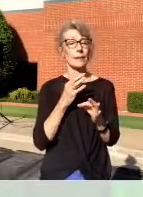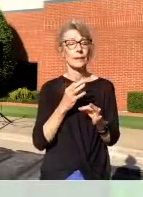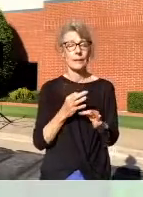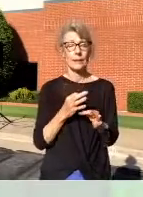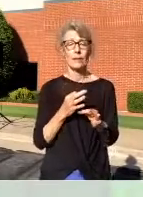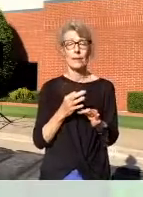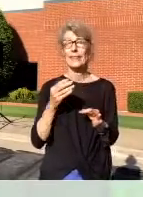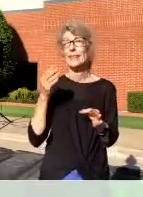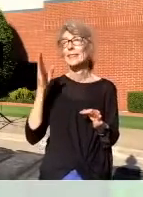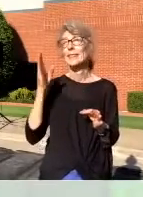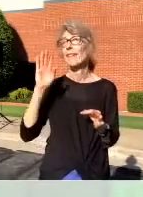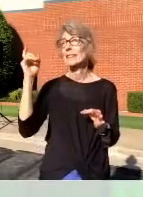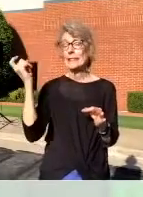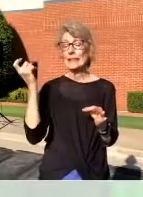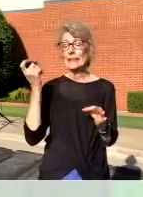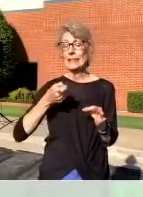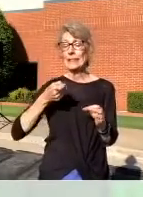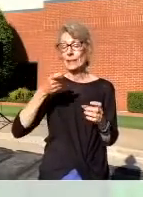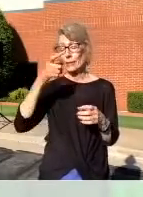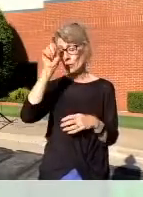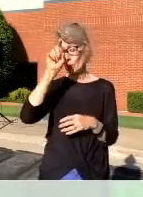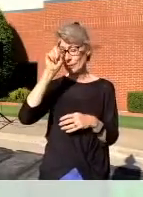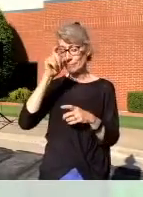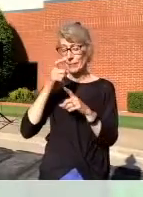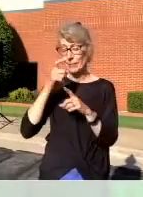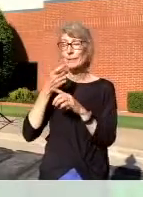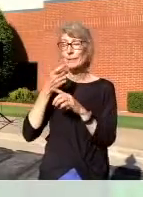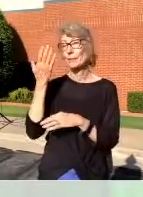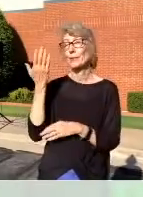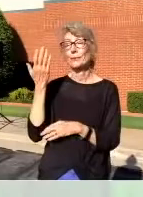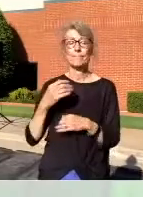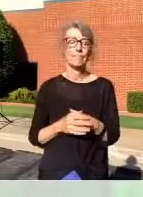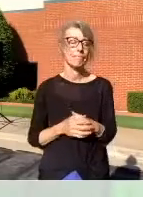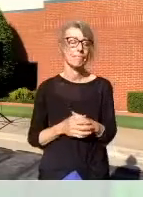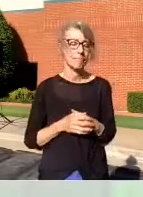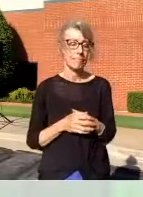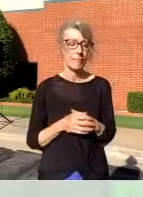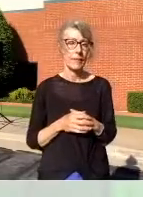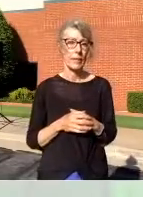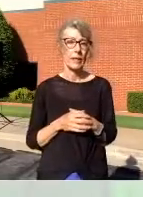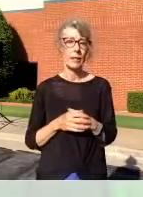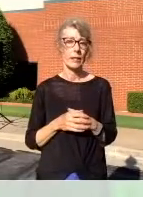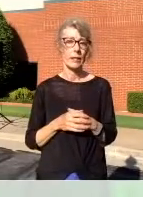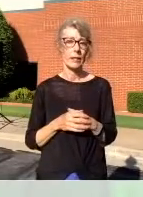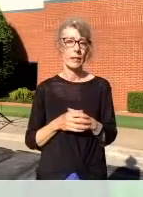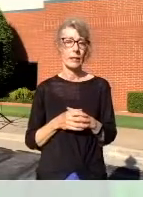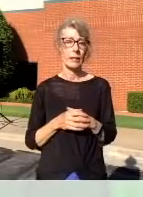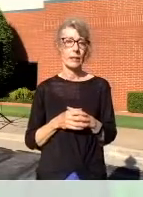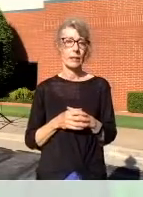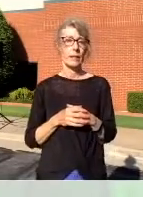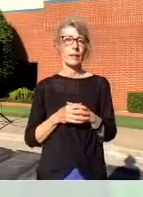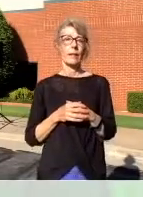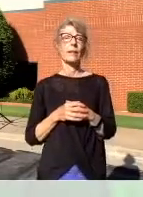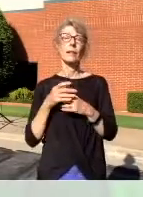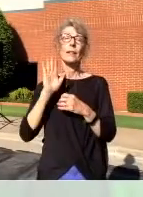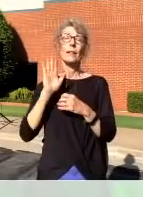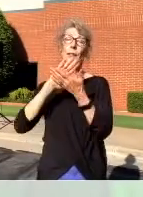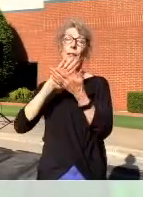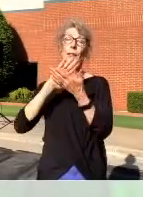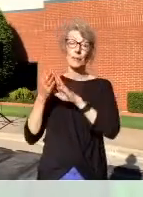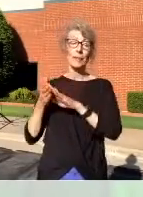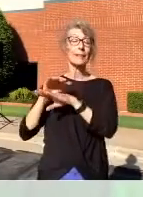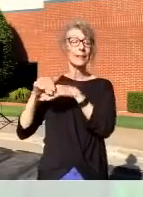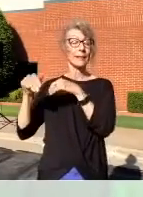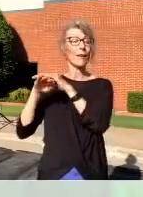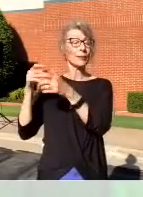wisdom that comes from heaven. I pray, Father, that you will continue to give them peace and comfort and courage, Father.